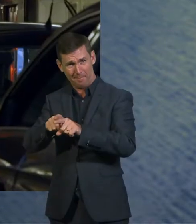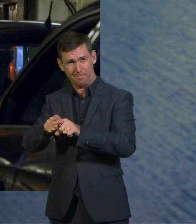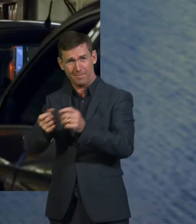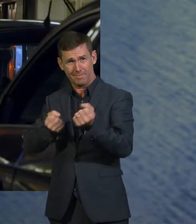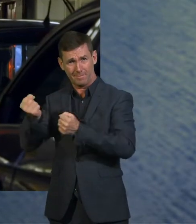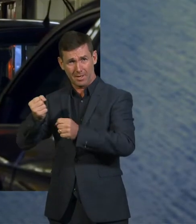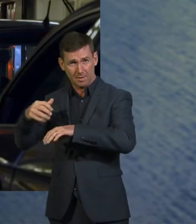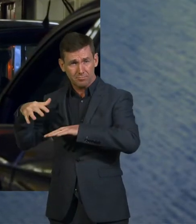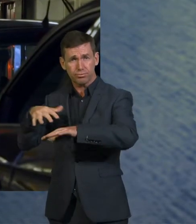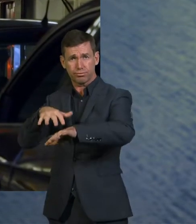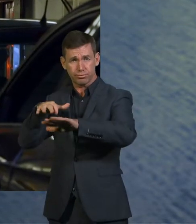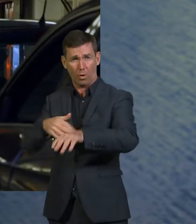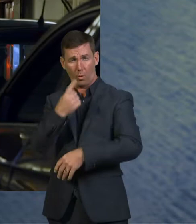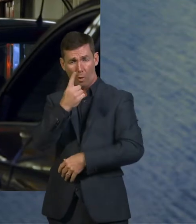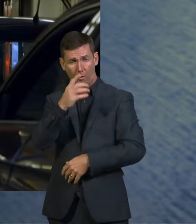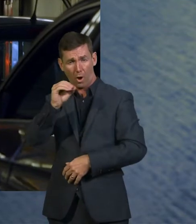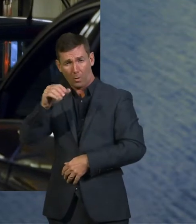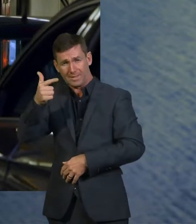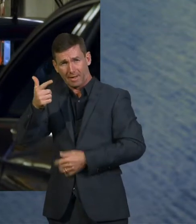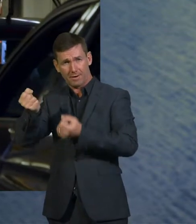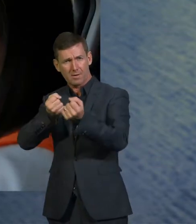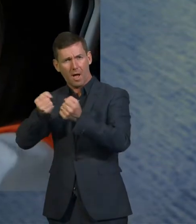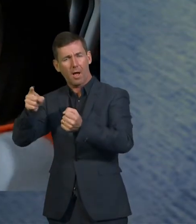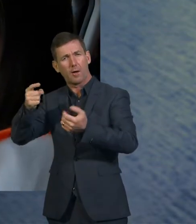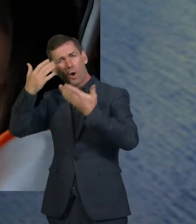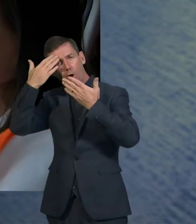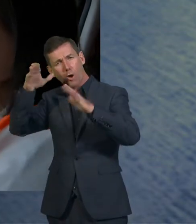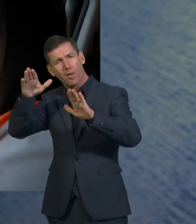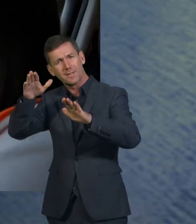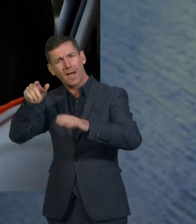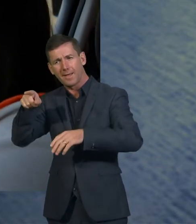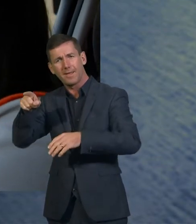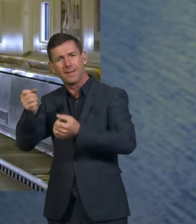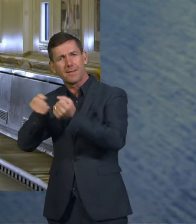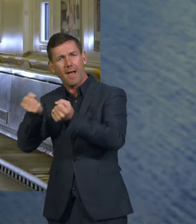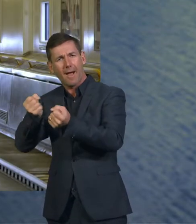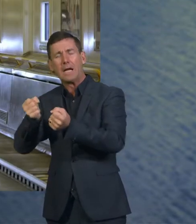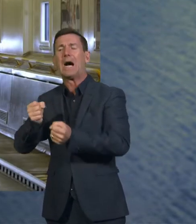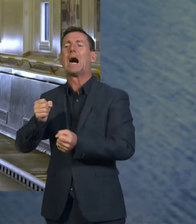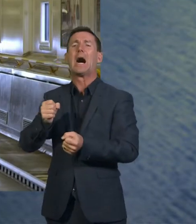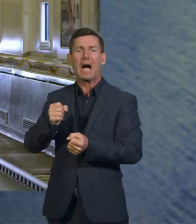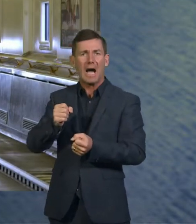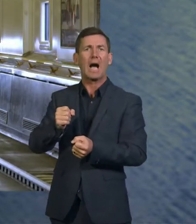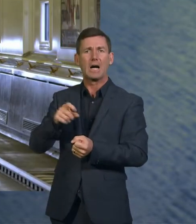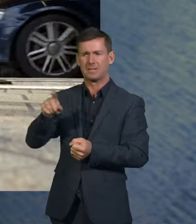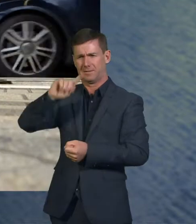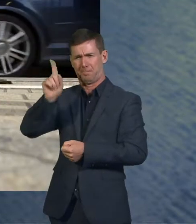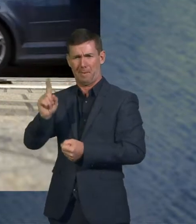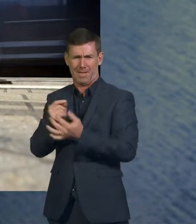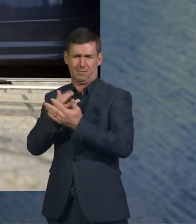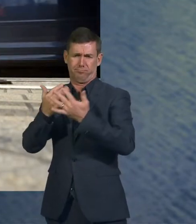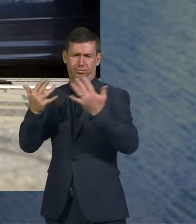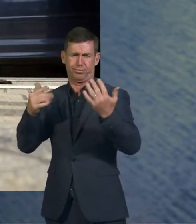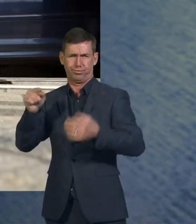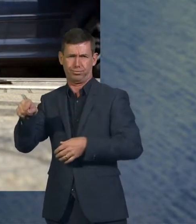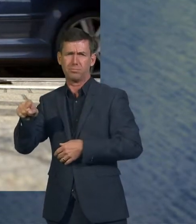got 107 vehicles on the tourist train. You've got a passenger and a freight. With more people on the passenger shuttles,